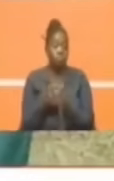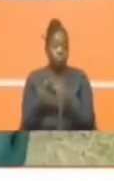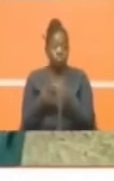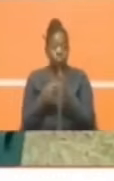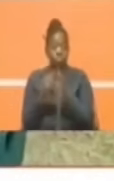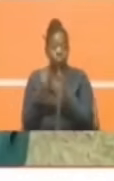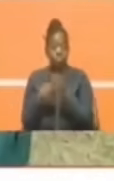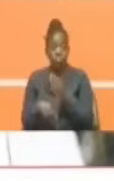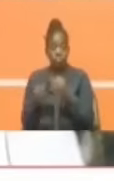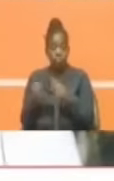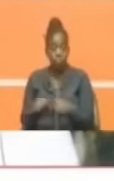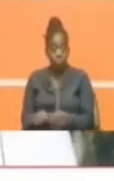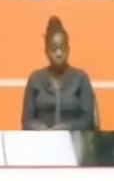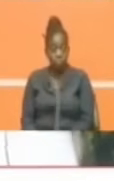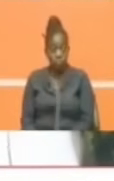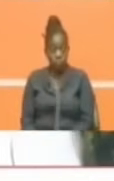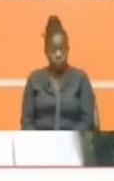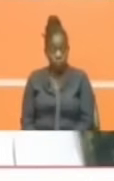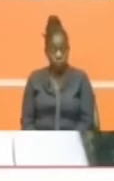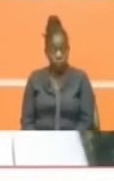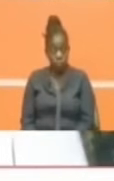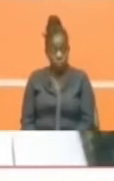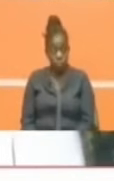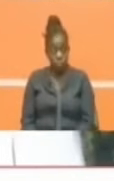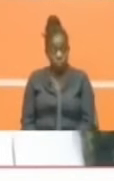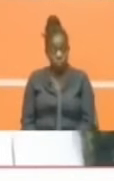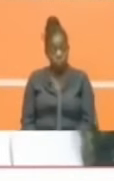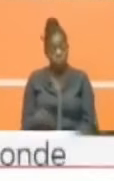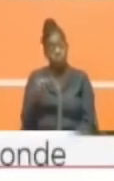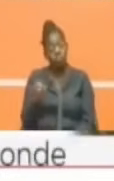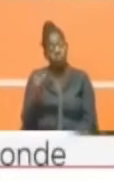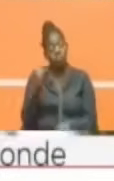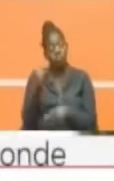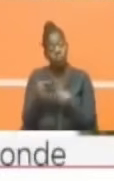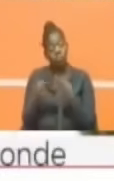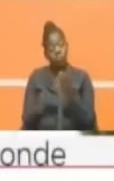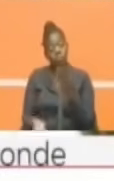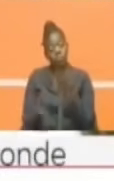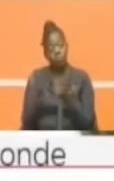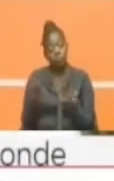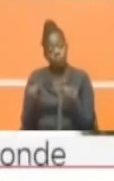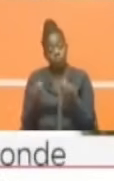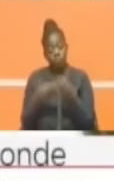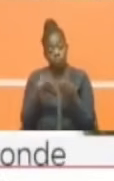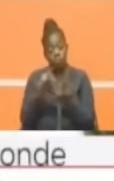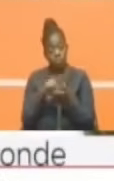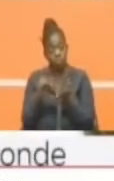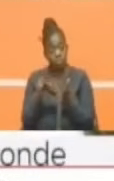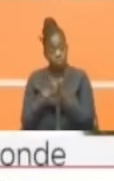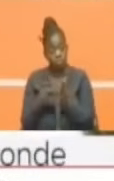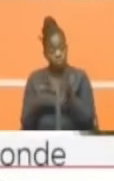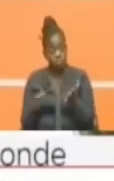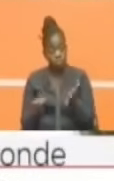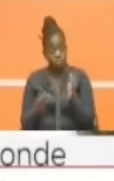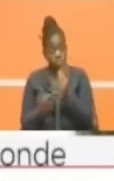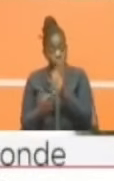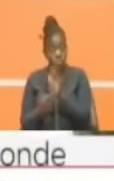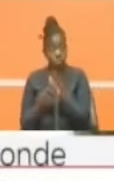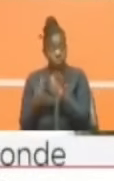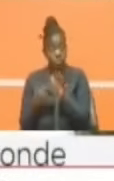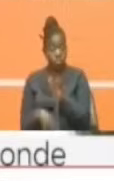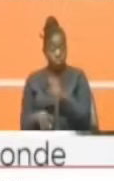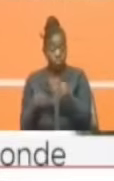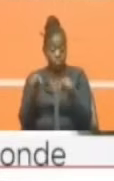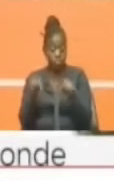ebiyinza okwongera okukolebwa. Bwe tuba tukyagenda nabo mu maaso bandibadde nga batuteekamu zi projects nga kwegamba kati nga